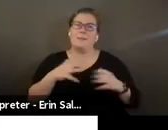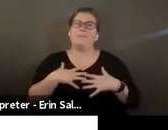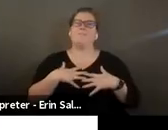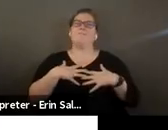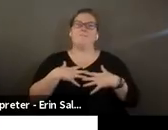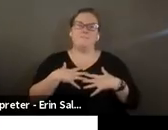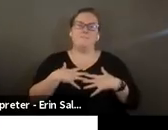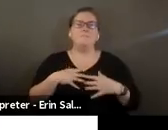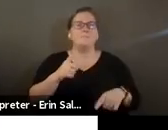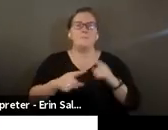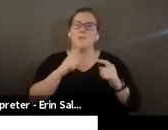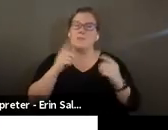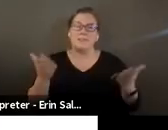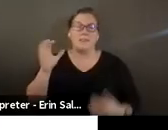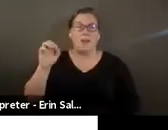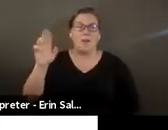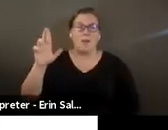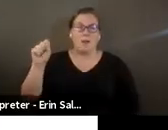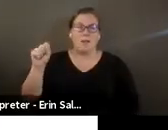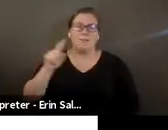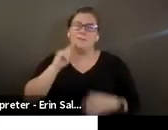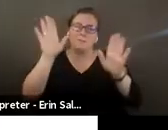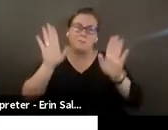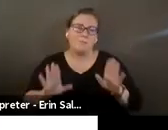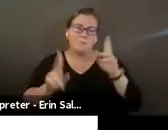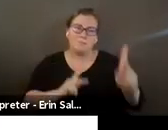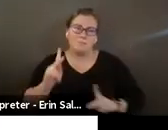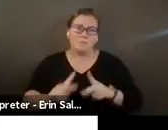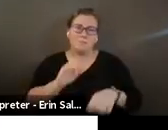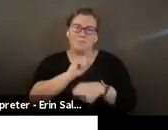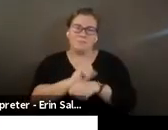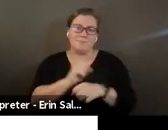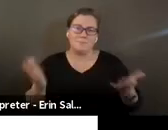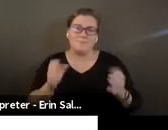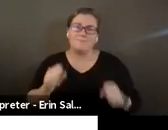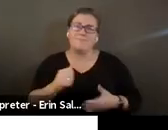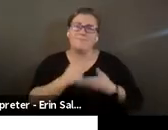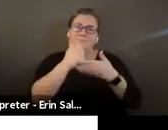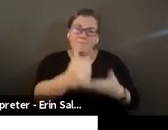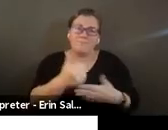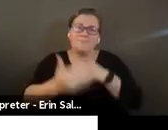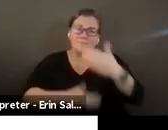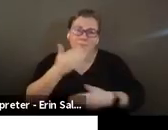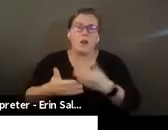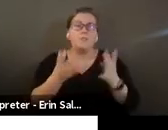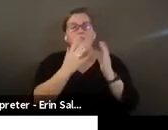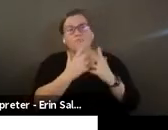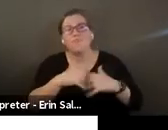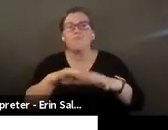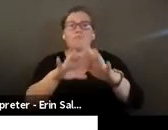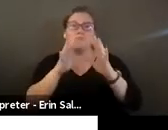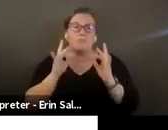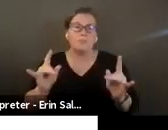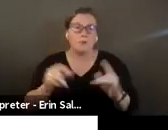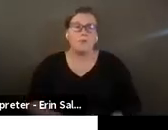people here at ORS that are able to help out with that process. So Casey, I'll